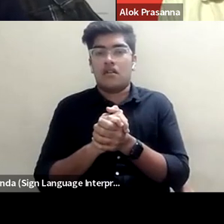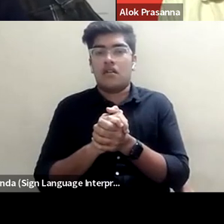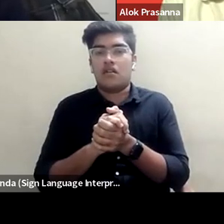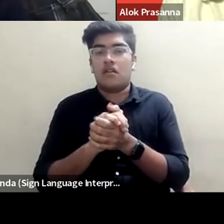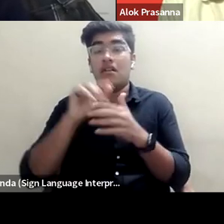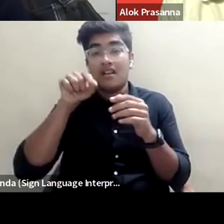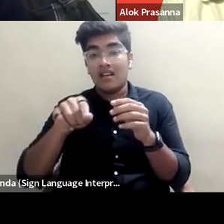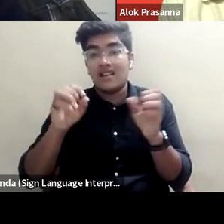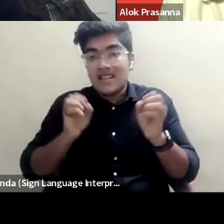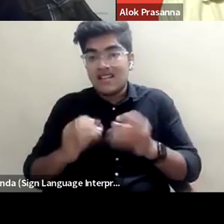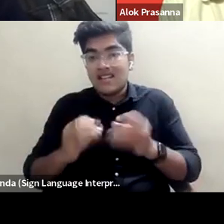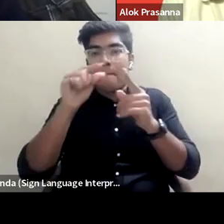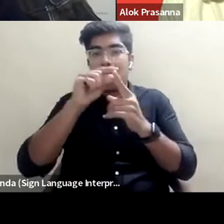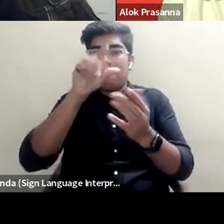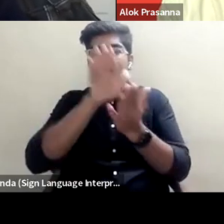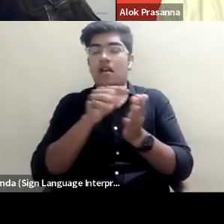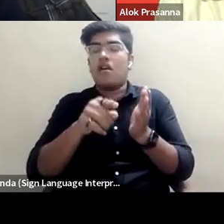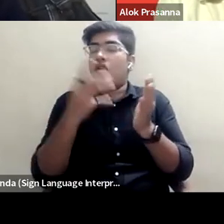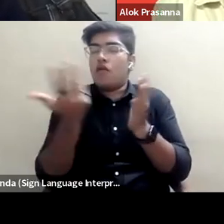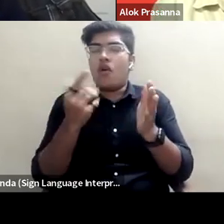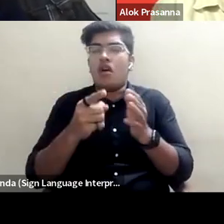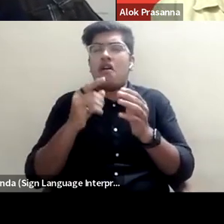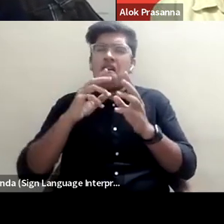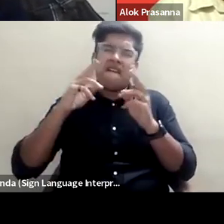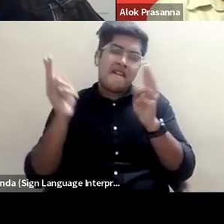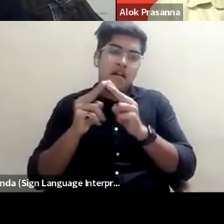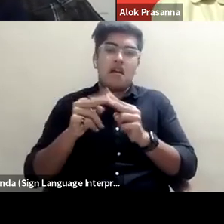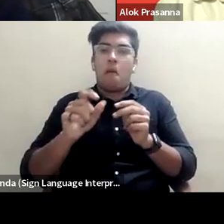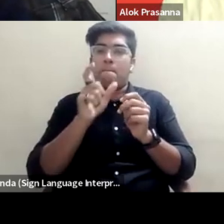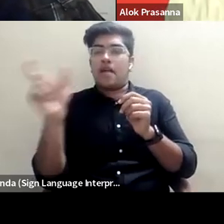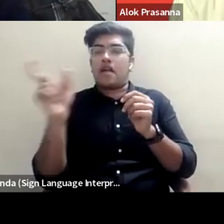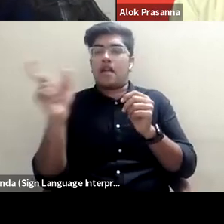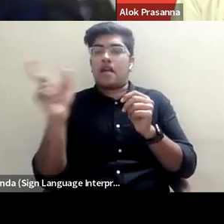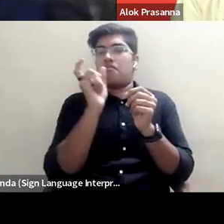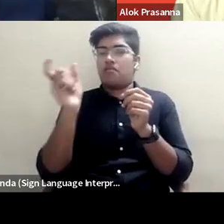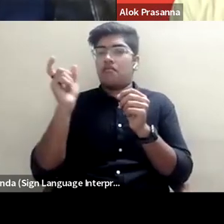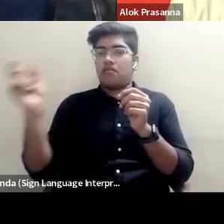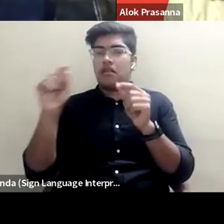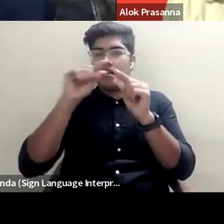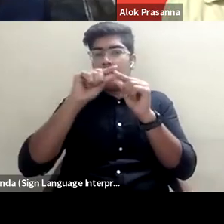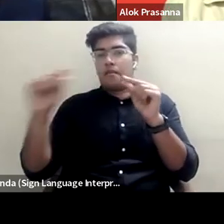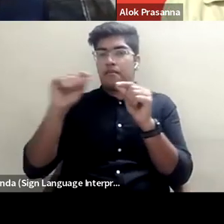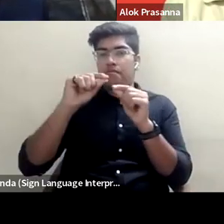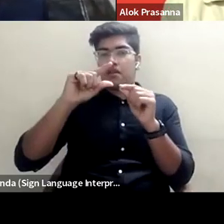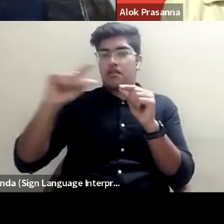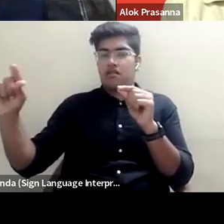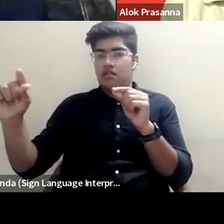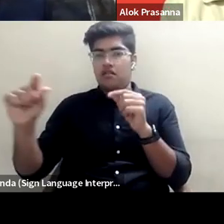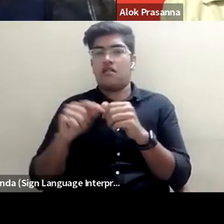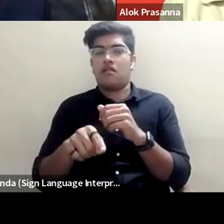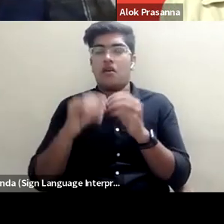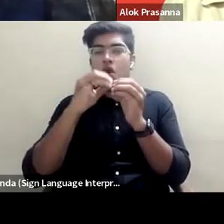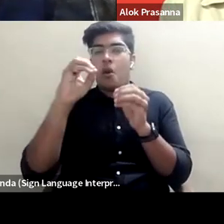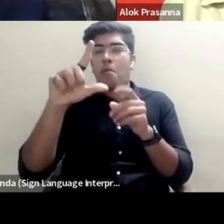very categorical words, and they are written in capital letters. But don't forget that they are written in capital, bold